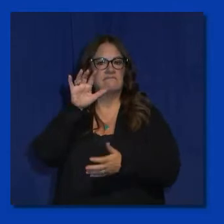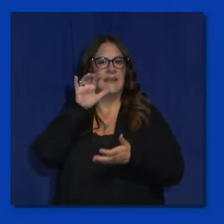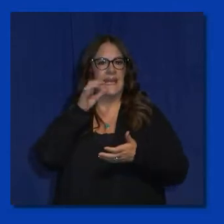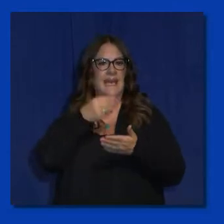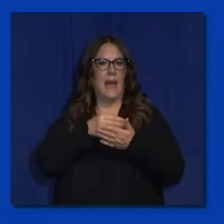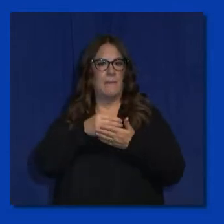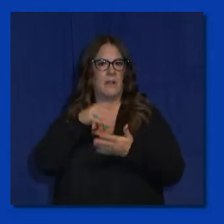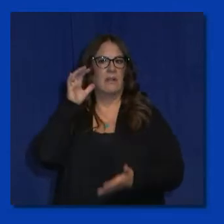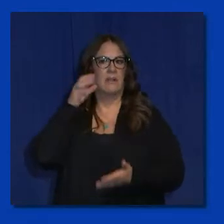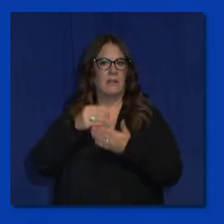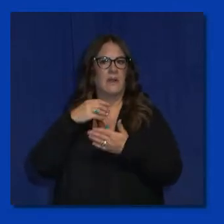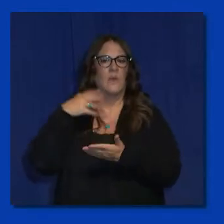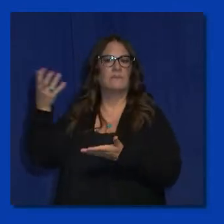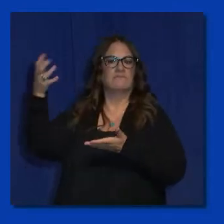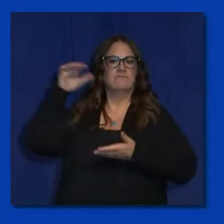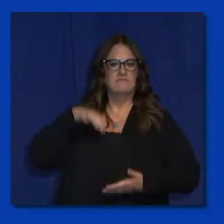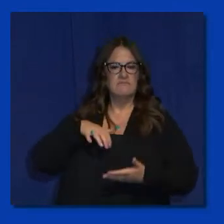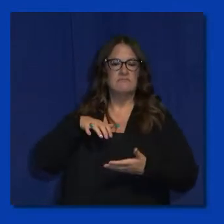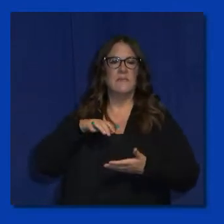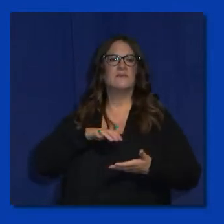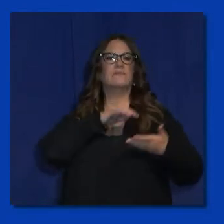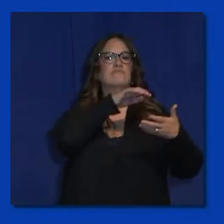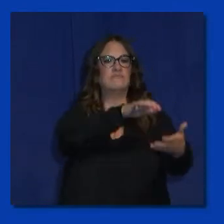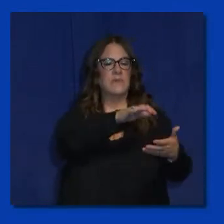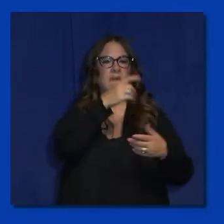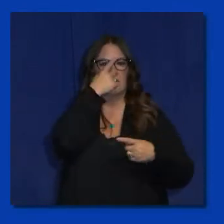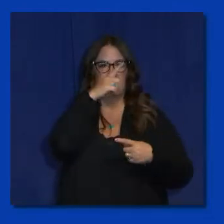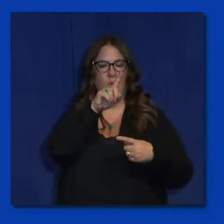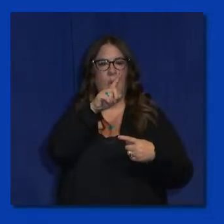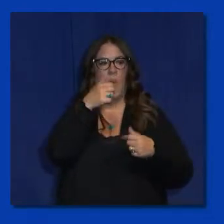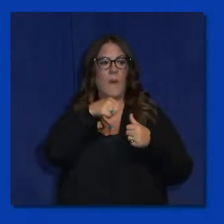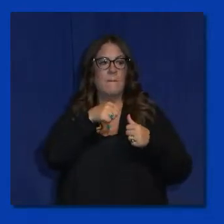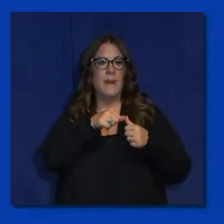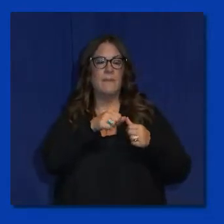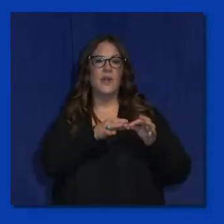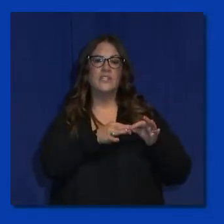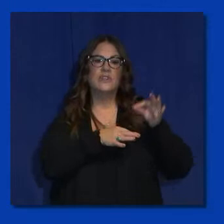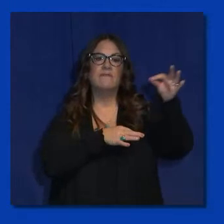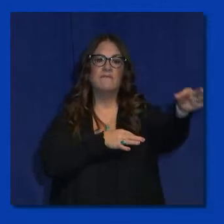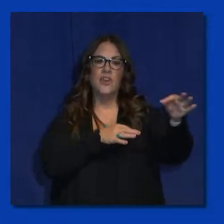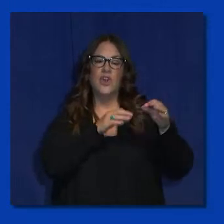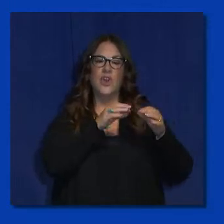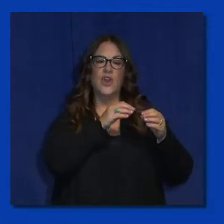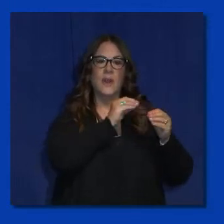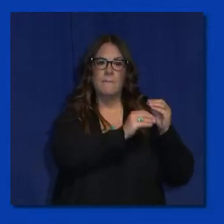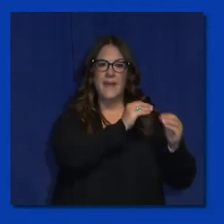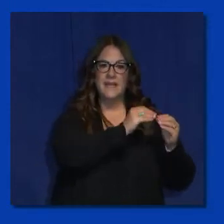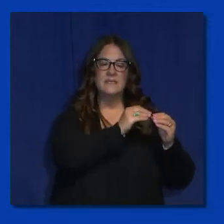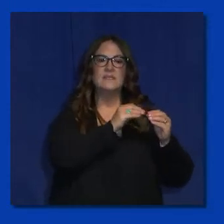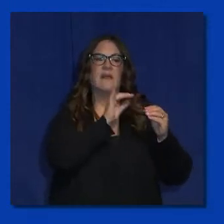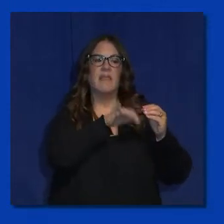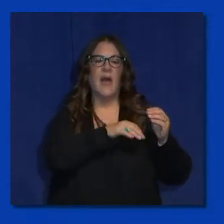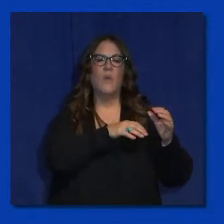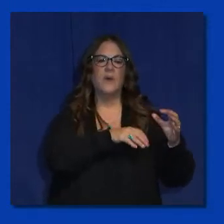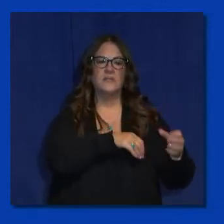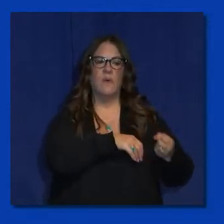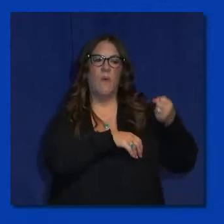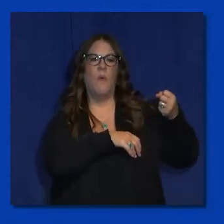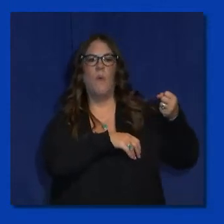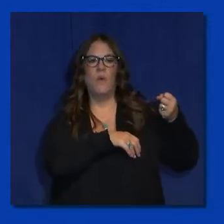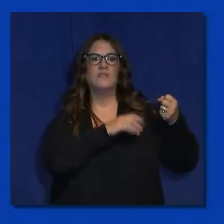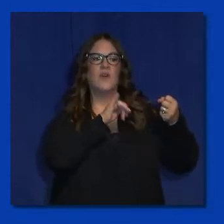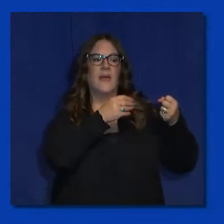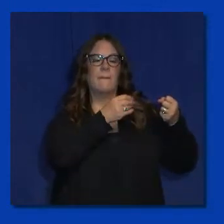here, $1.8 billion for deferred maintenance. Again, not reflected, coincidental, 1.8 for deferred